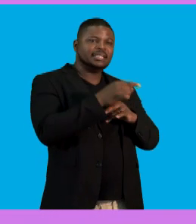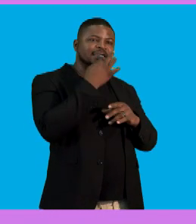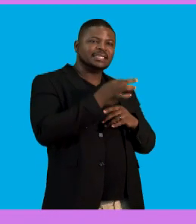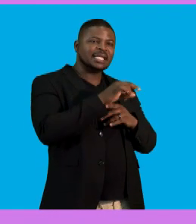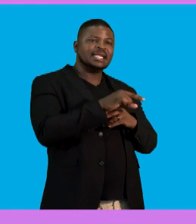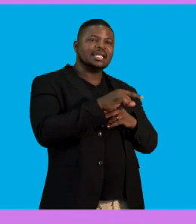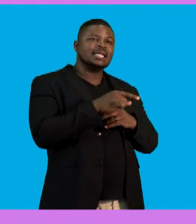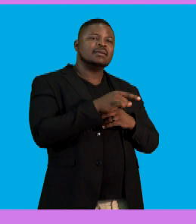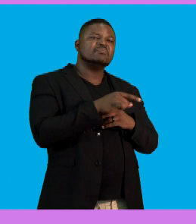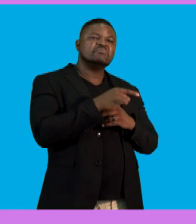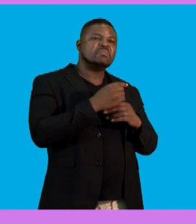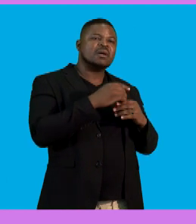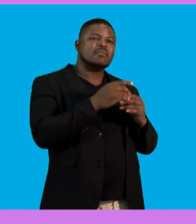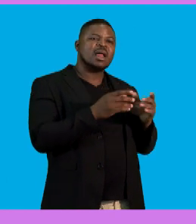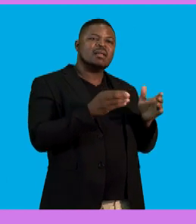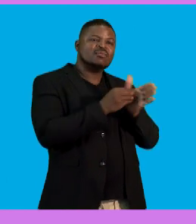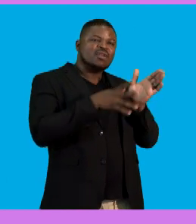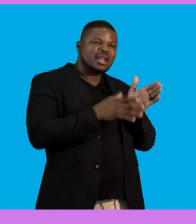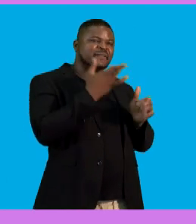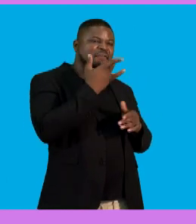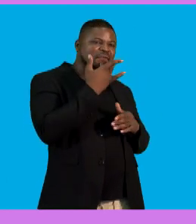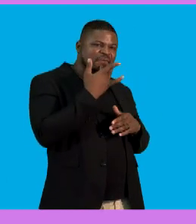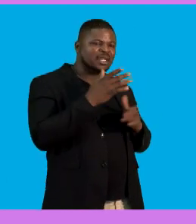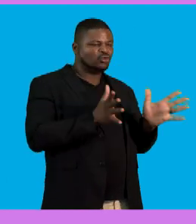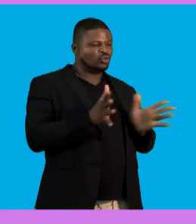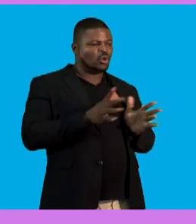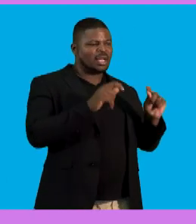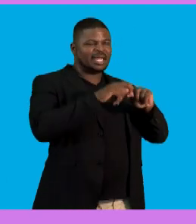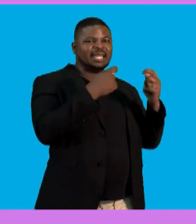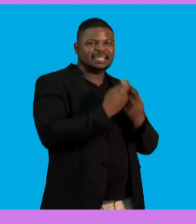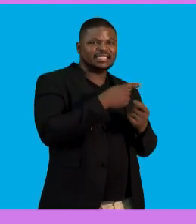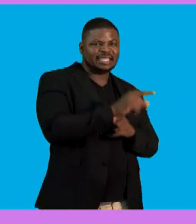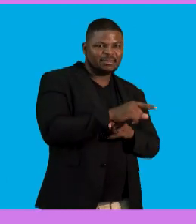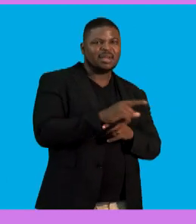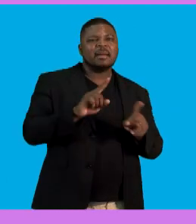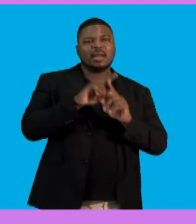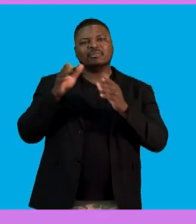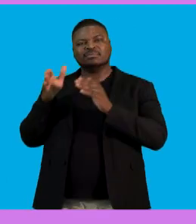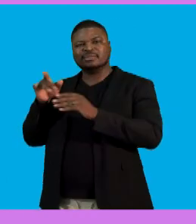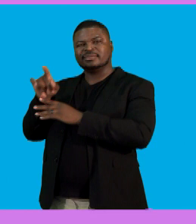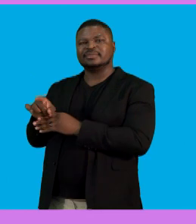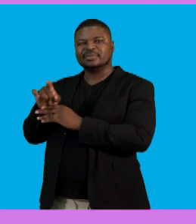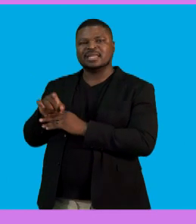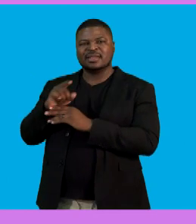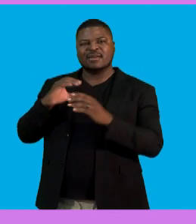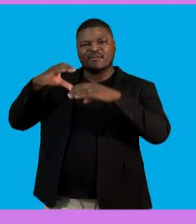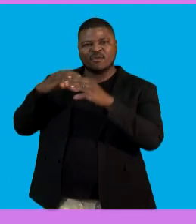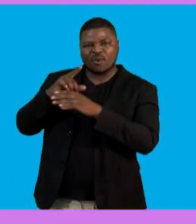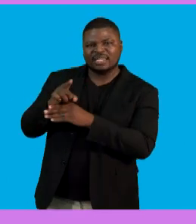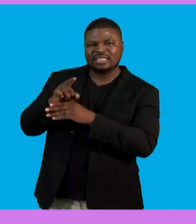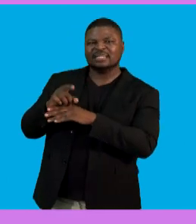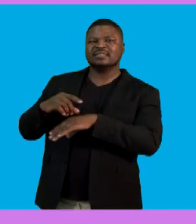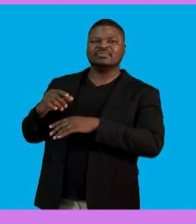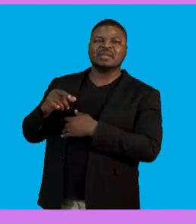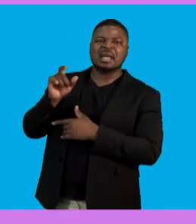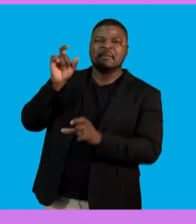15 and 50 years old. All right, do you think that's a fair representation? Maybe, because you could